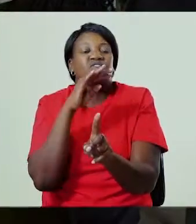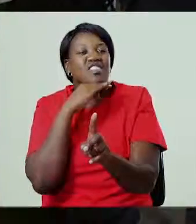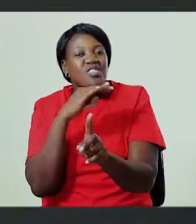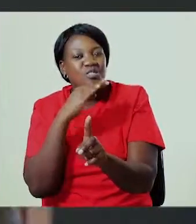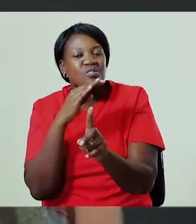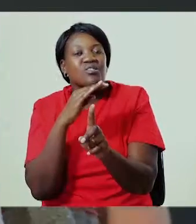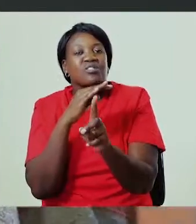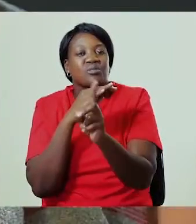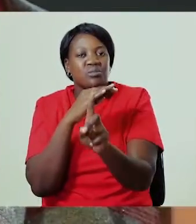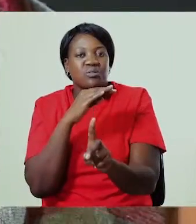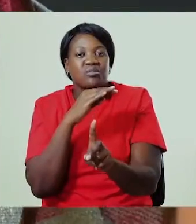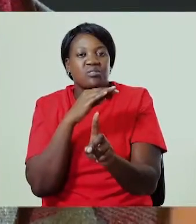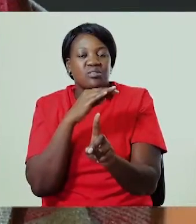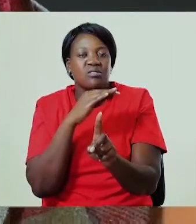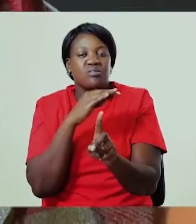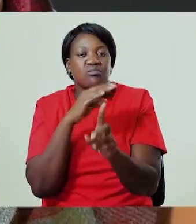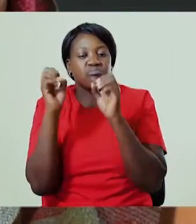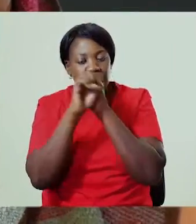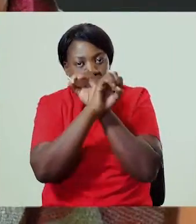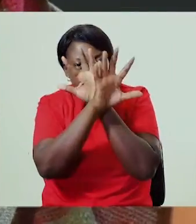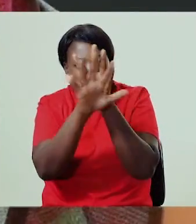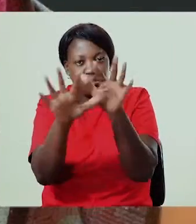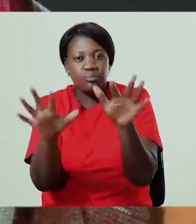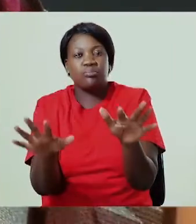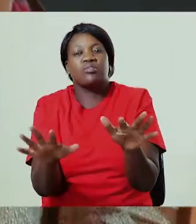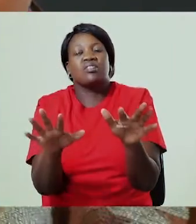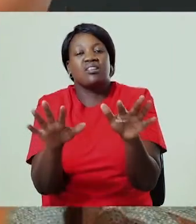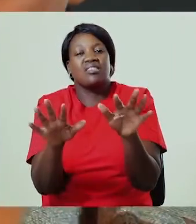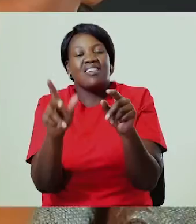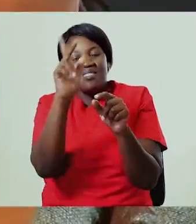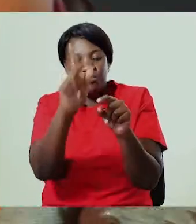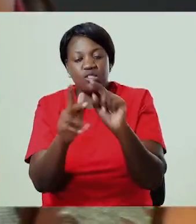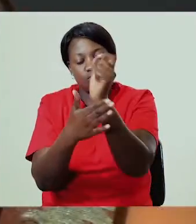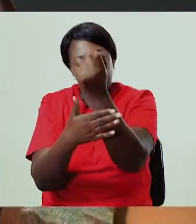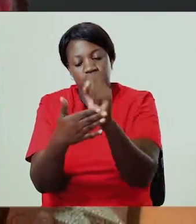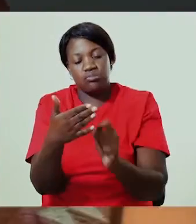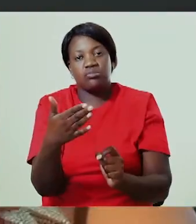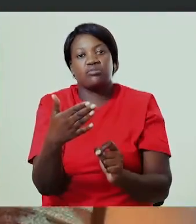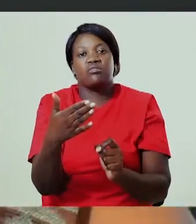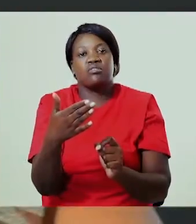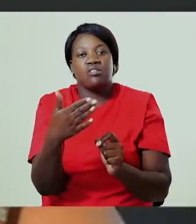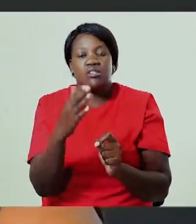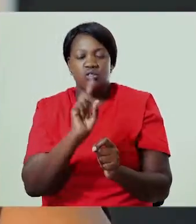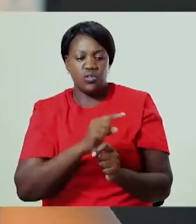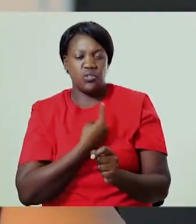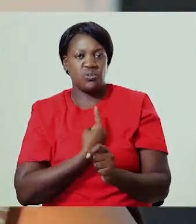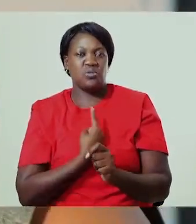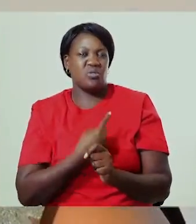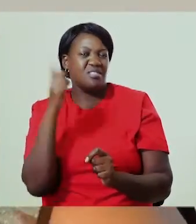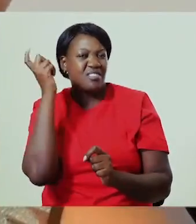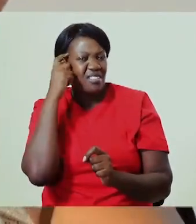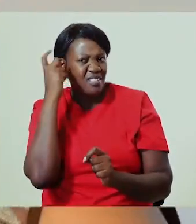story. Themes convey the message or messages of the writer and may contain his or her beliefs